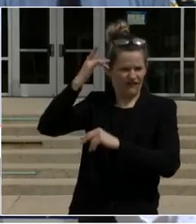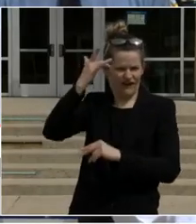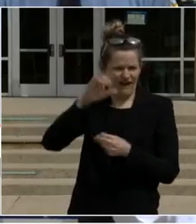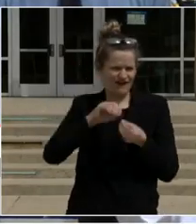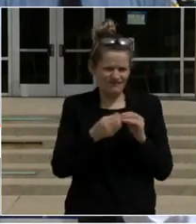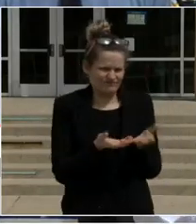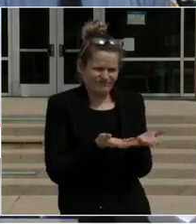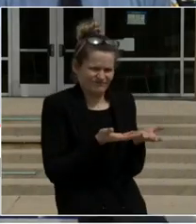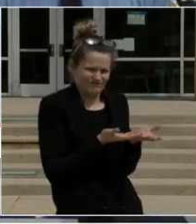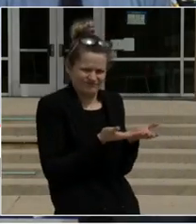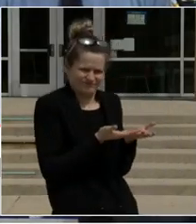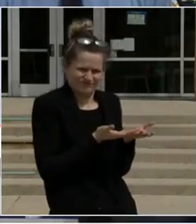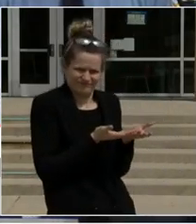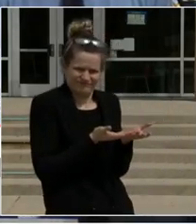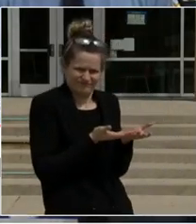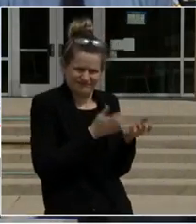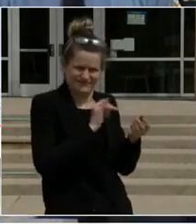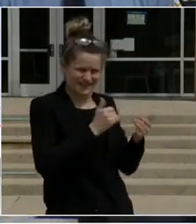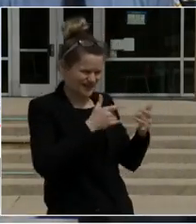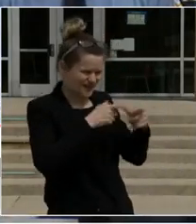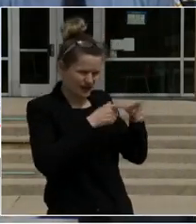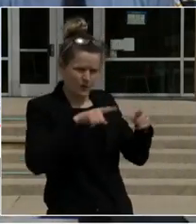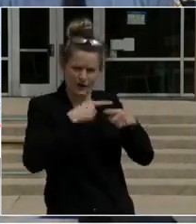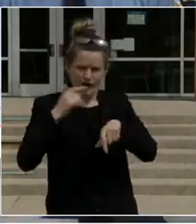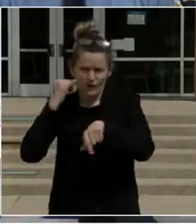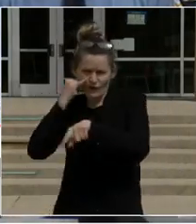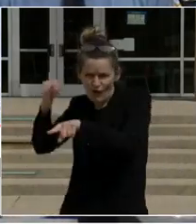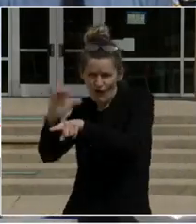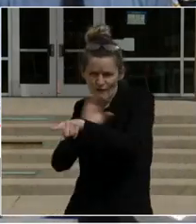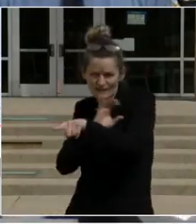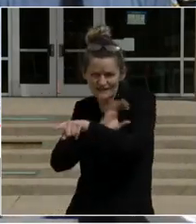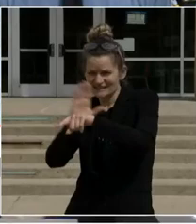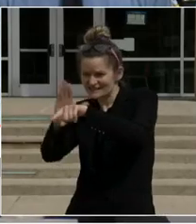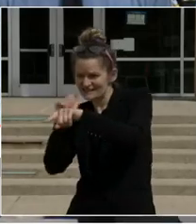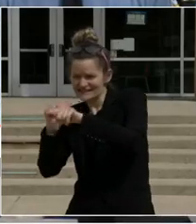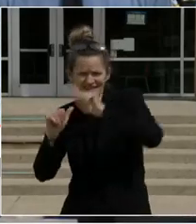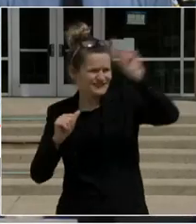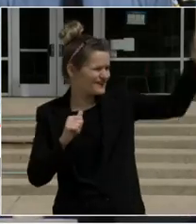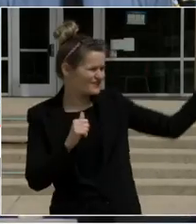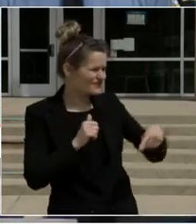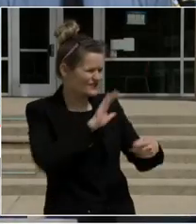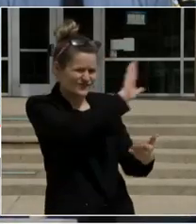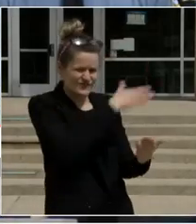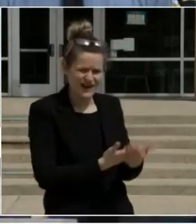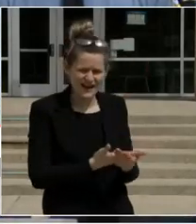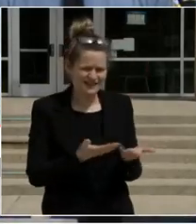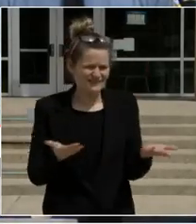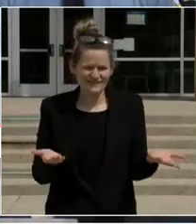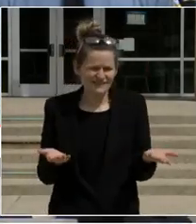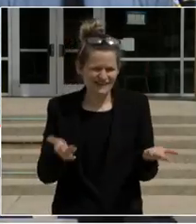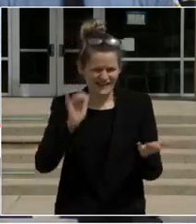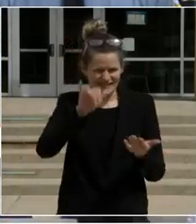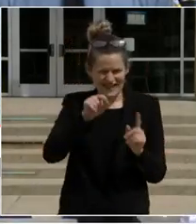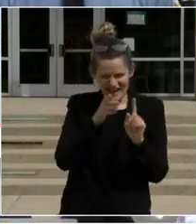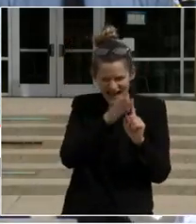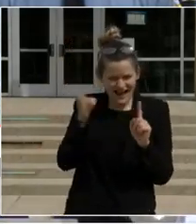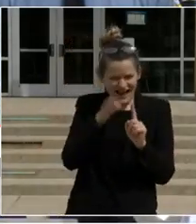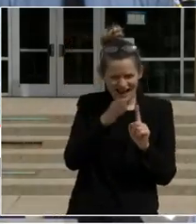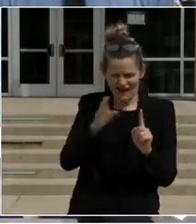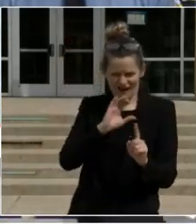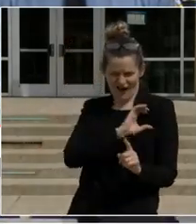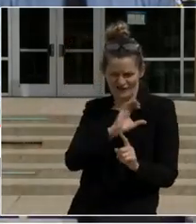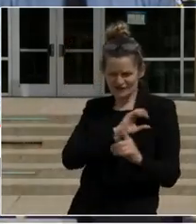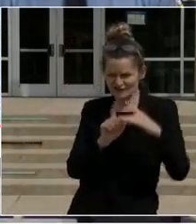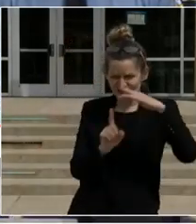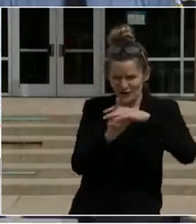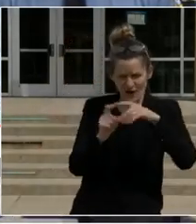The time between when you place a 911 call and when an officer is able to show up is increasing